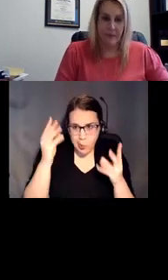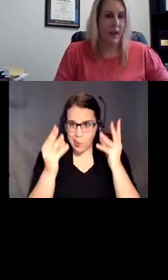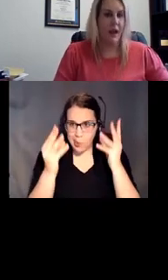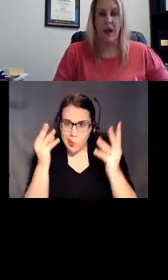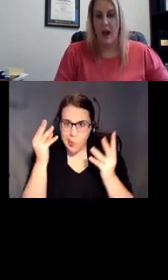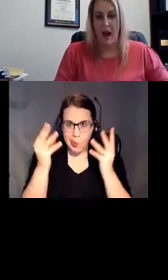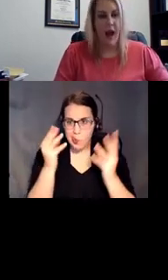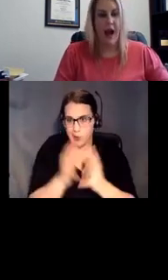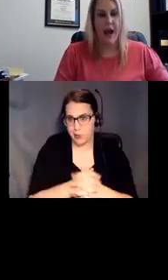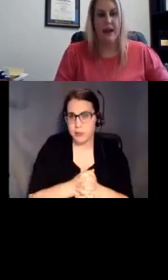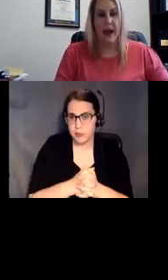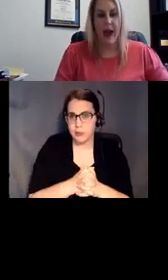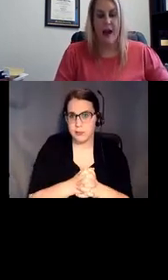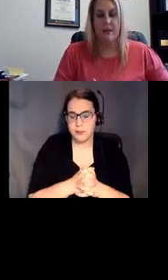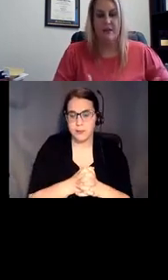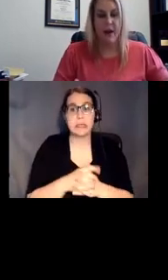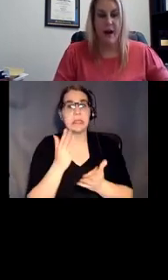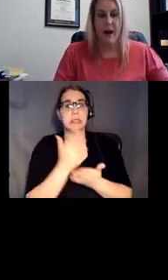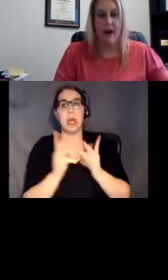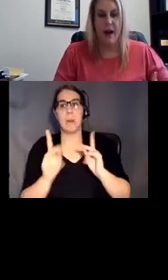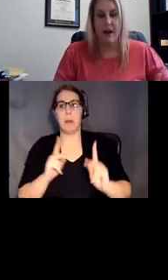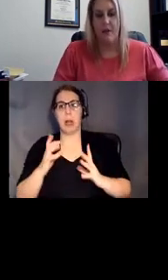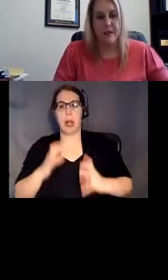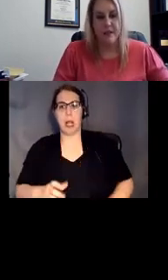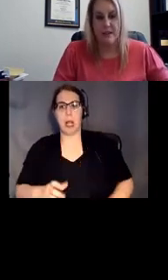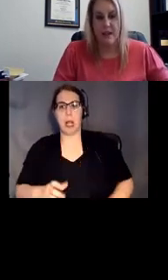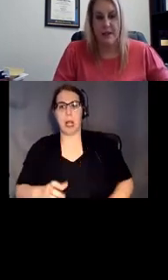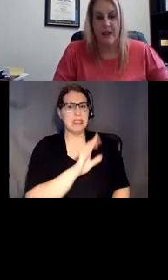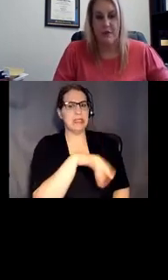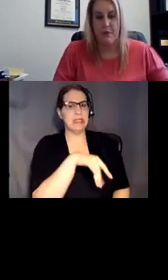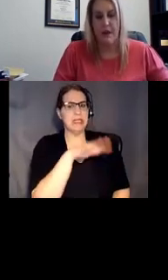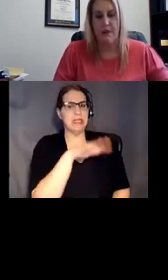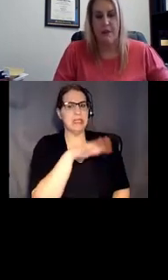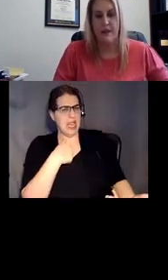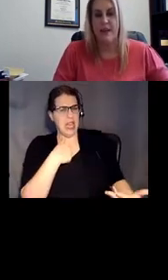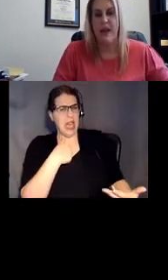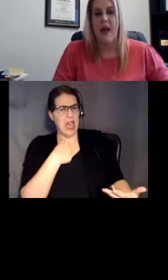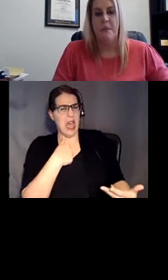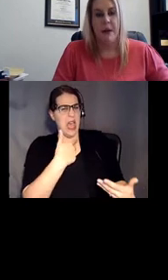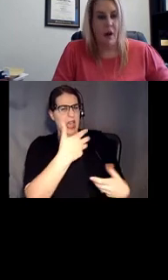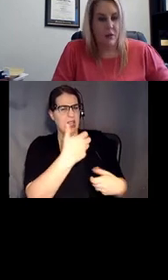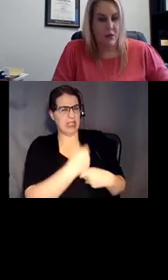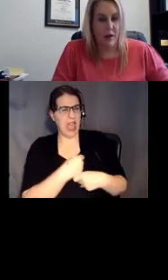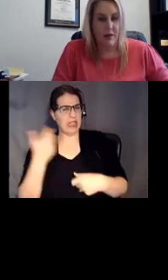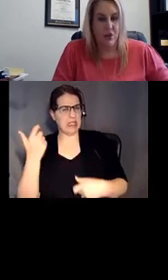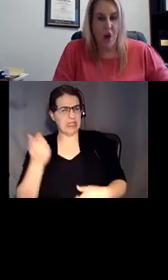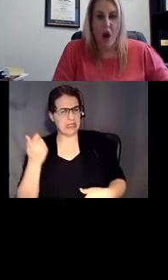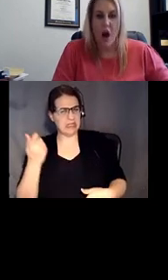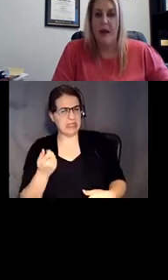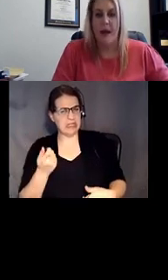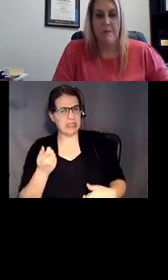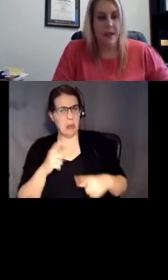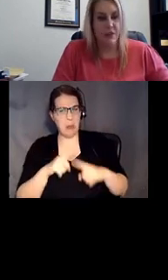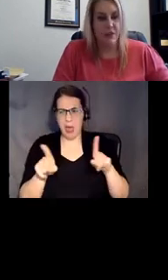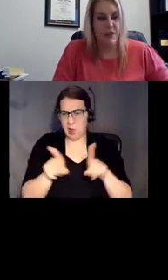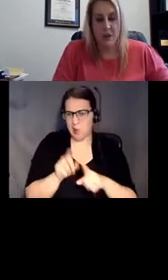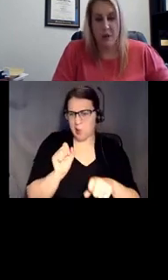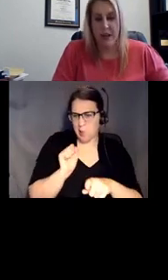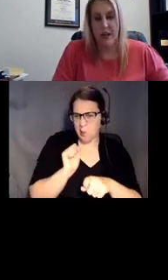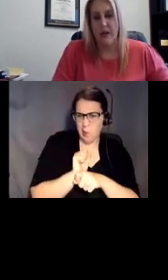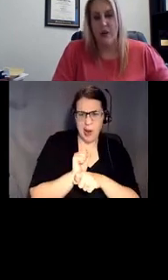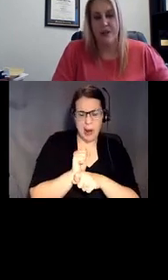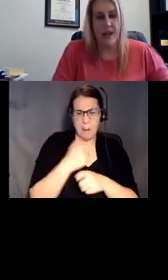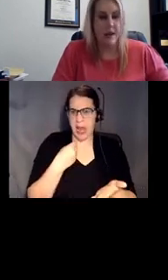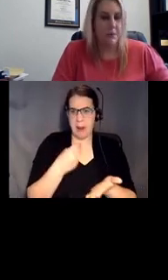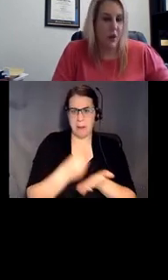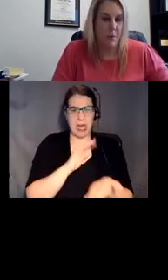say, I receive asset-based government benefits, but I also have a job and I'm making too much